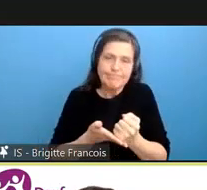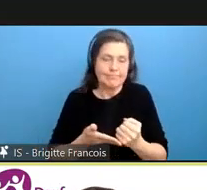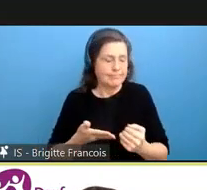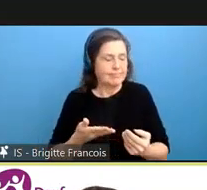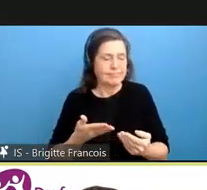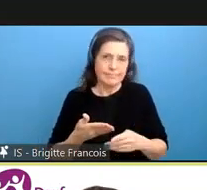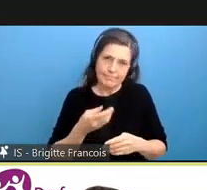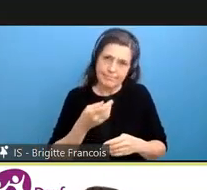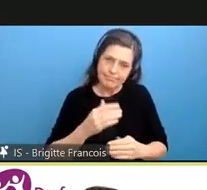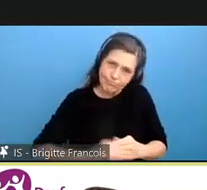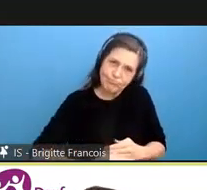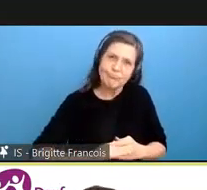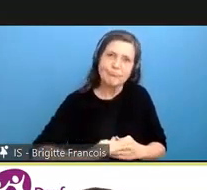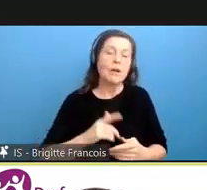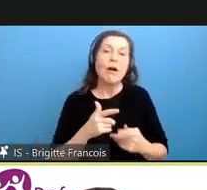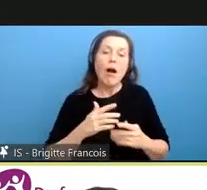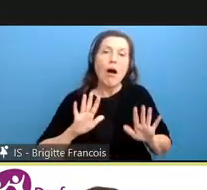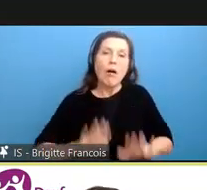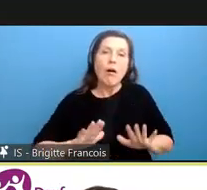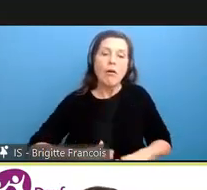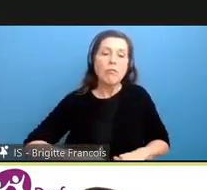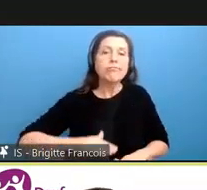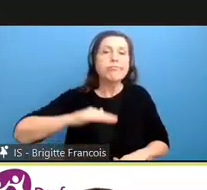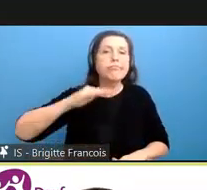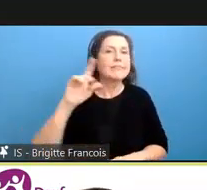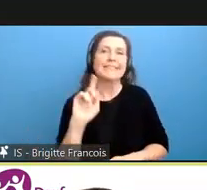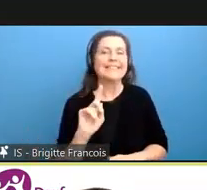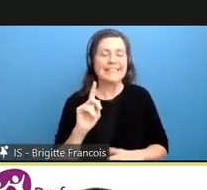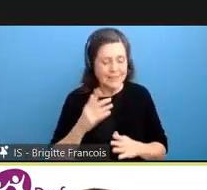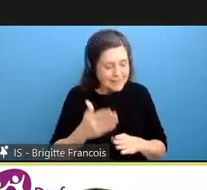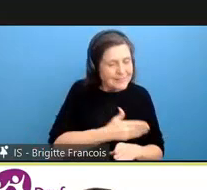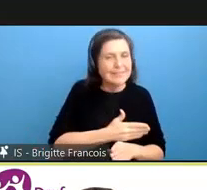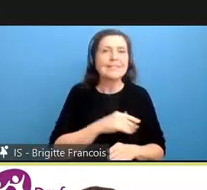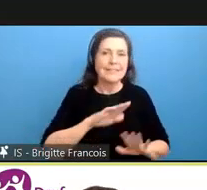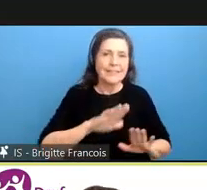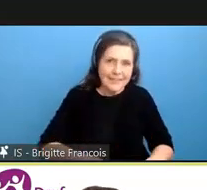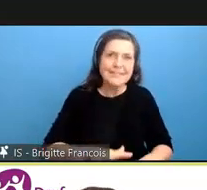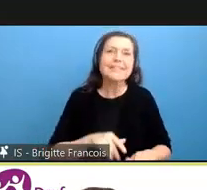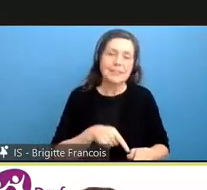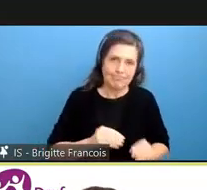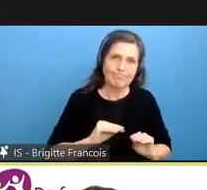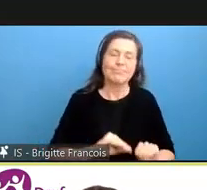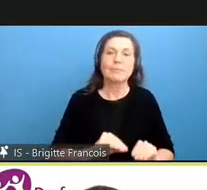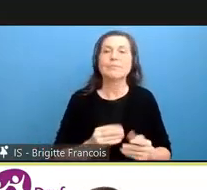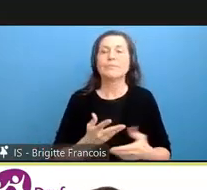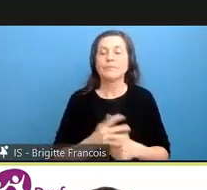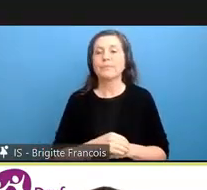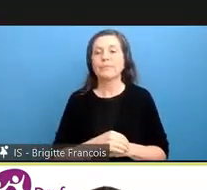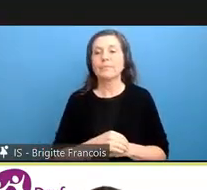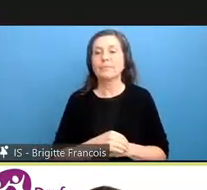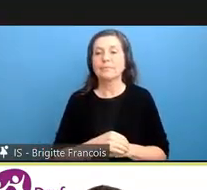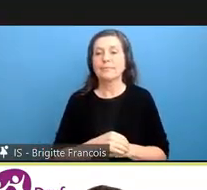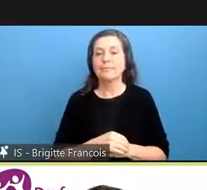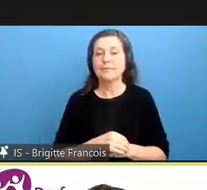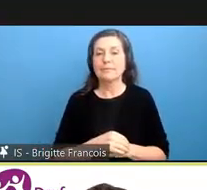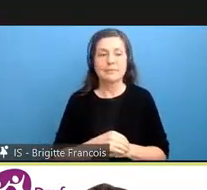language applications where they need to. We touched on technology as part of the solution, but as we've